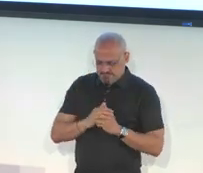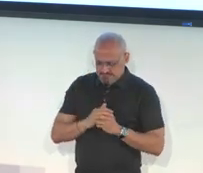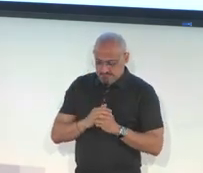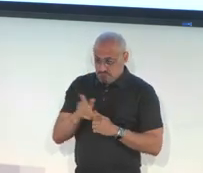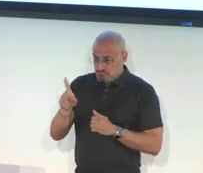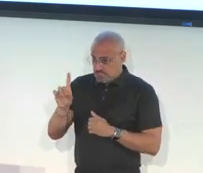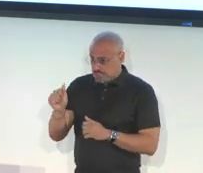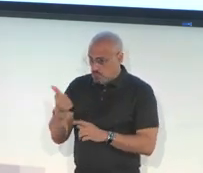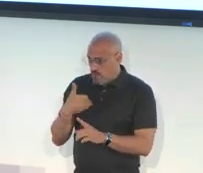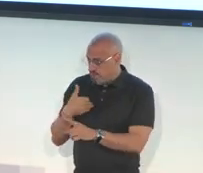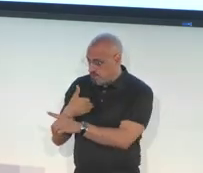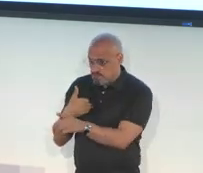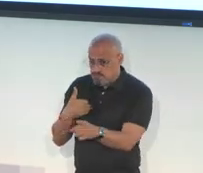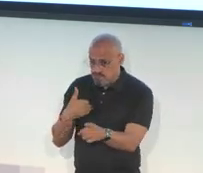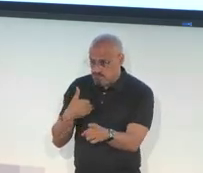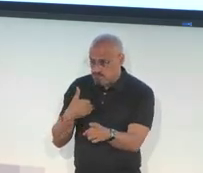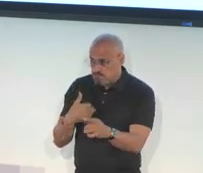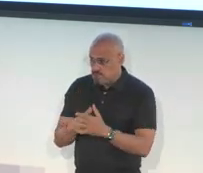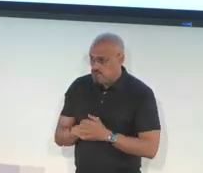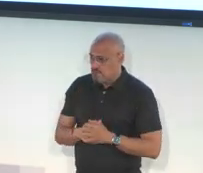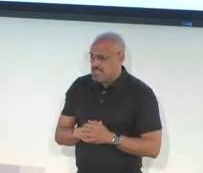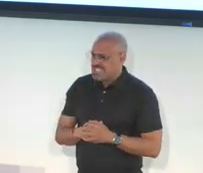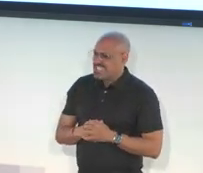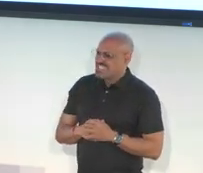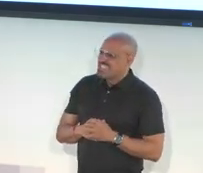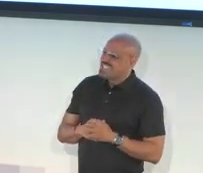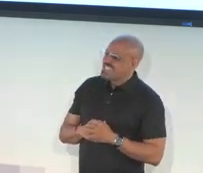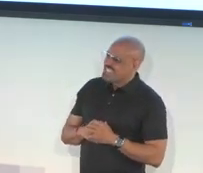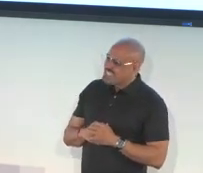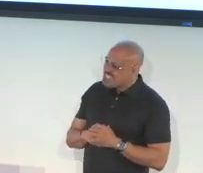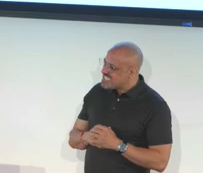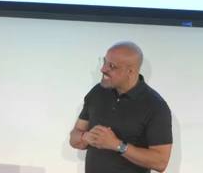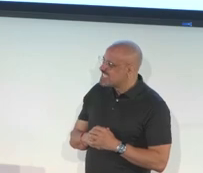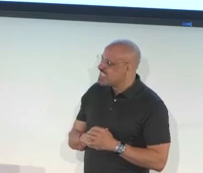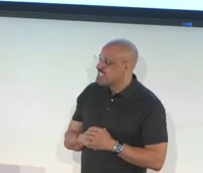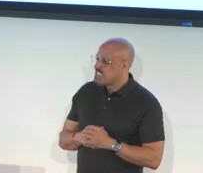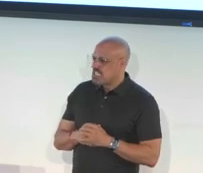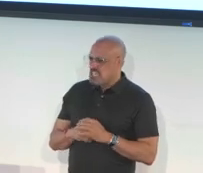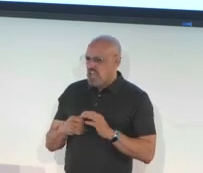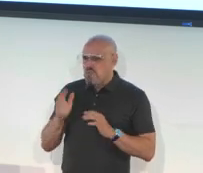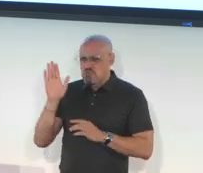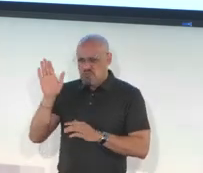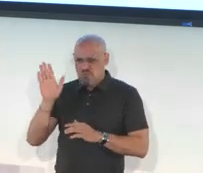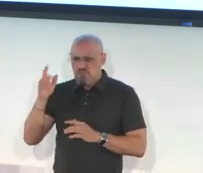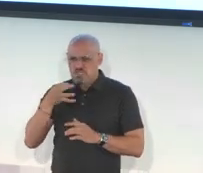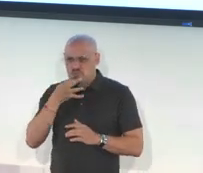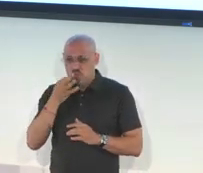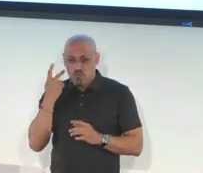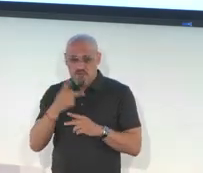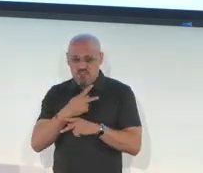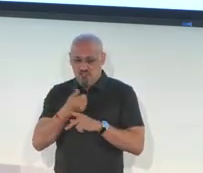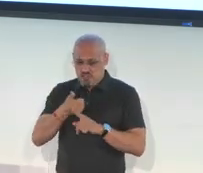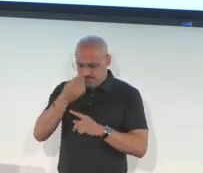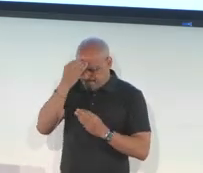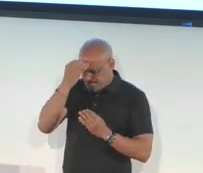disabled? And I'm gonna go for a show of hands in a second, so you're gonna have to put your mind on the